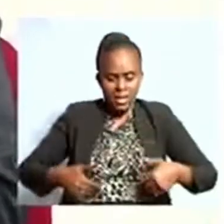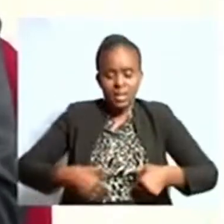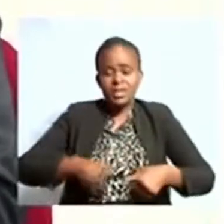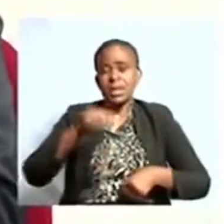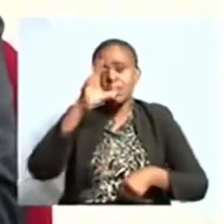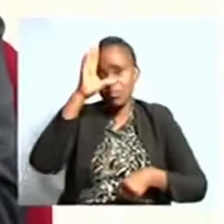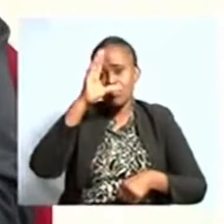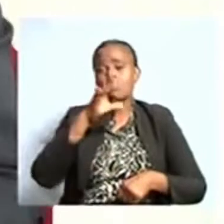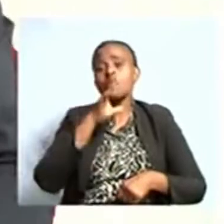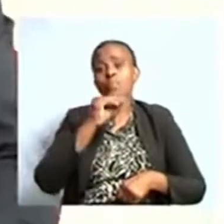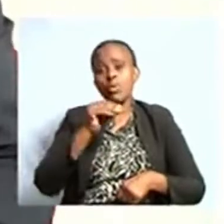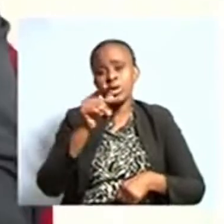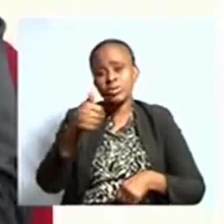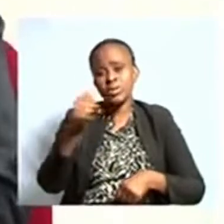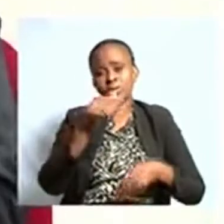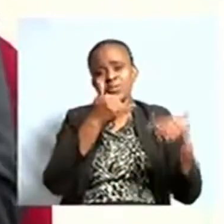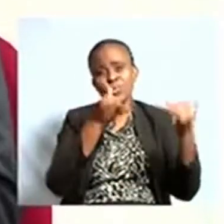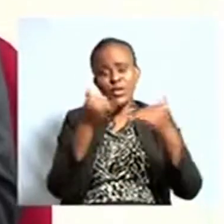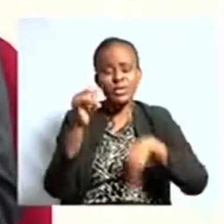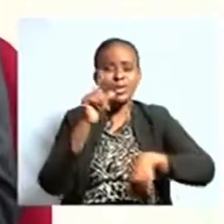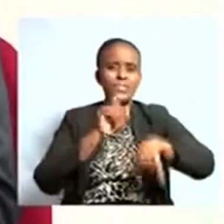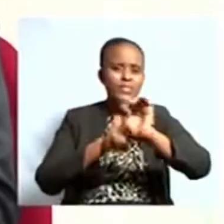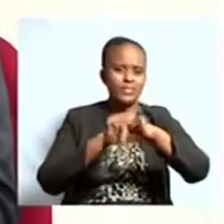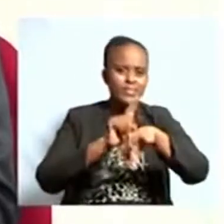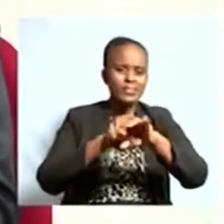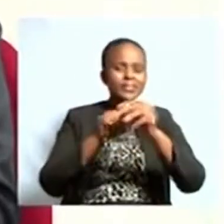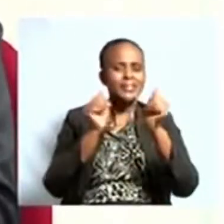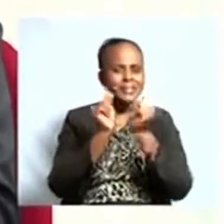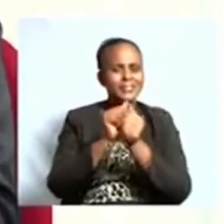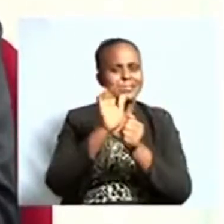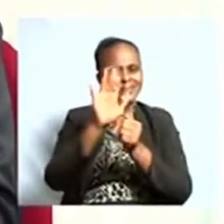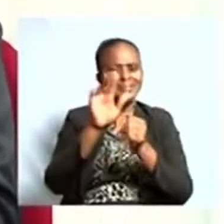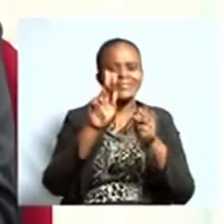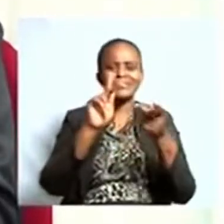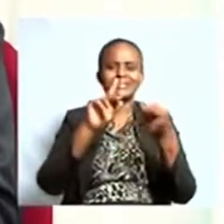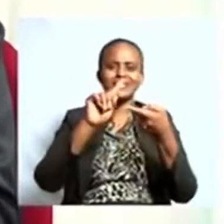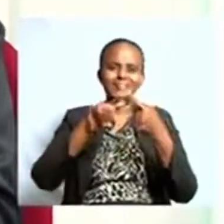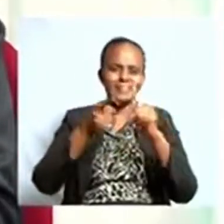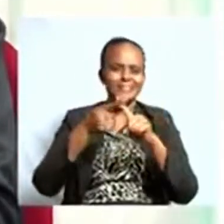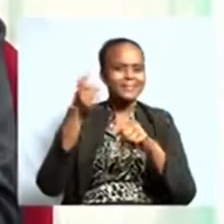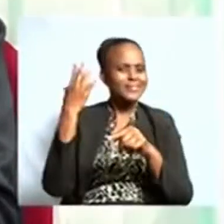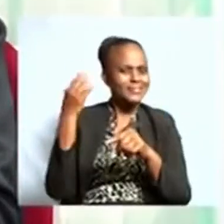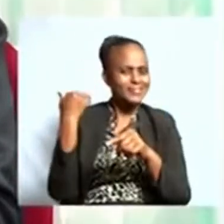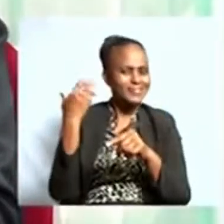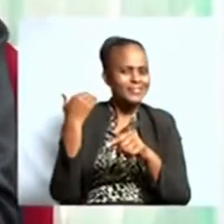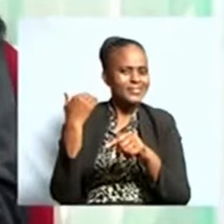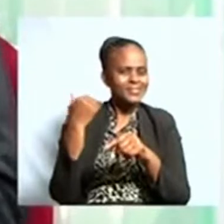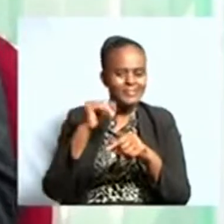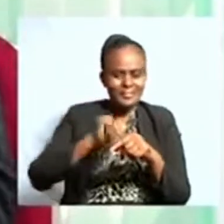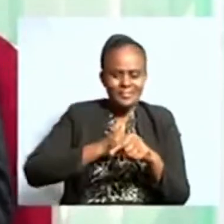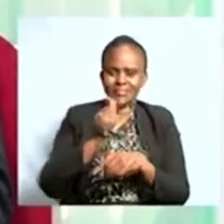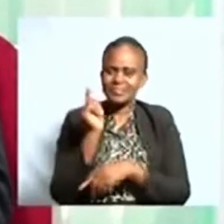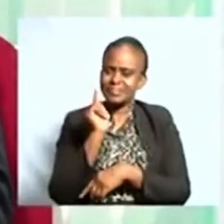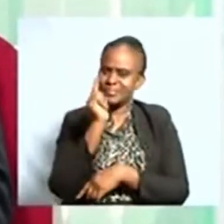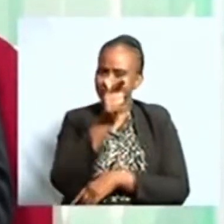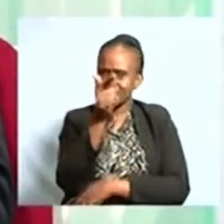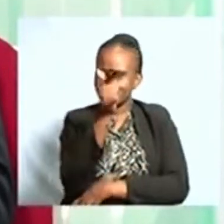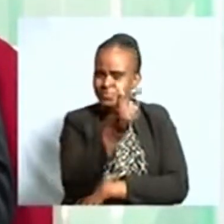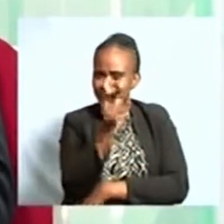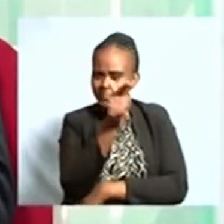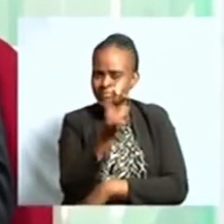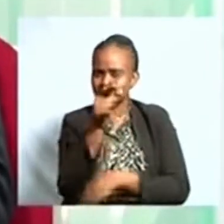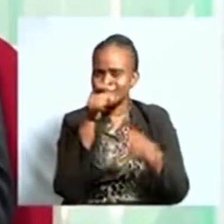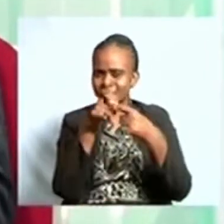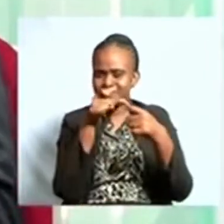sure you had to play some football with your peers back then. We went to Kaunda Square